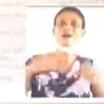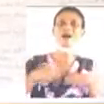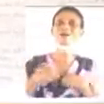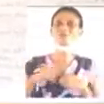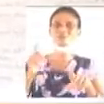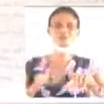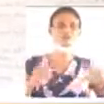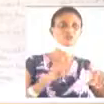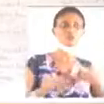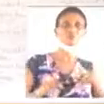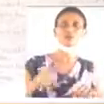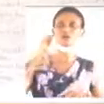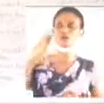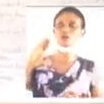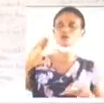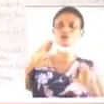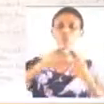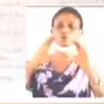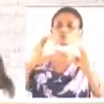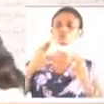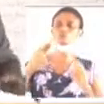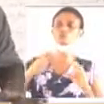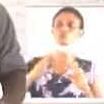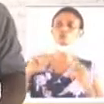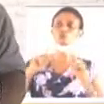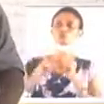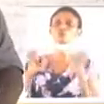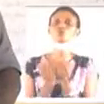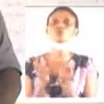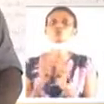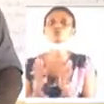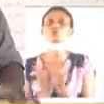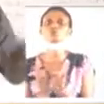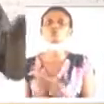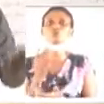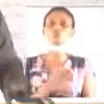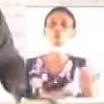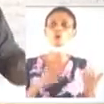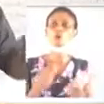Youth, especially students, should be encouraged to join